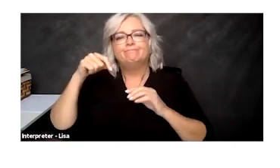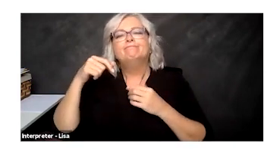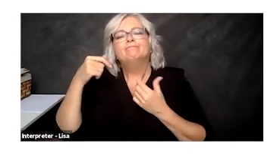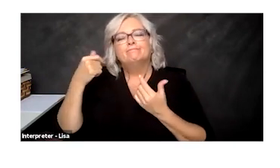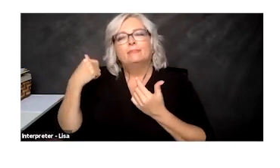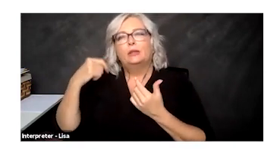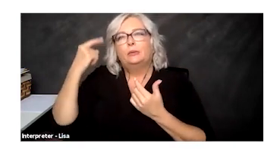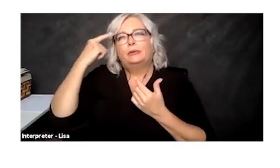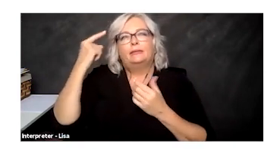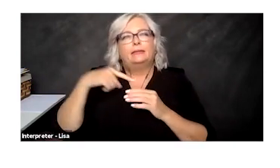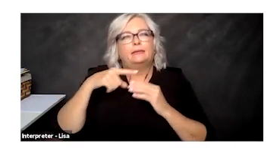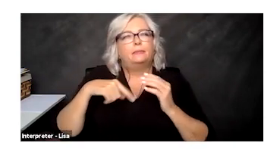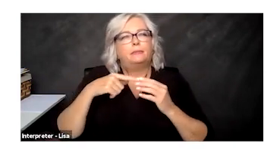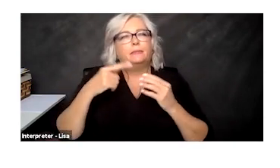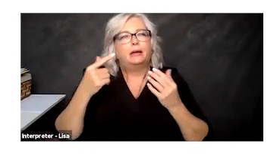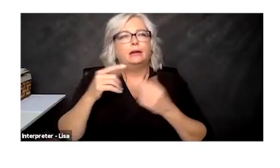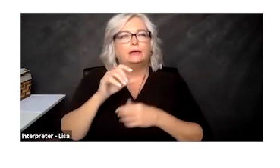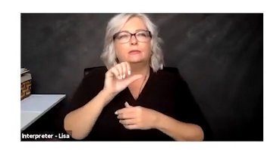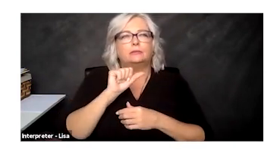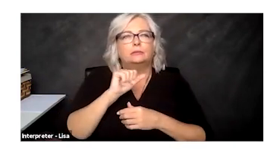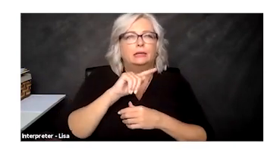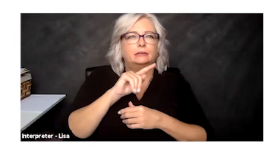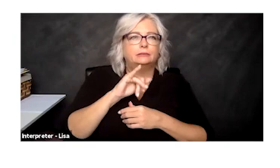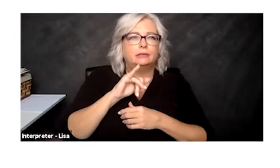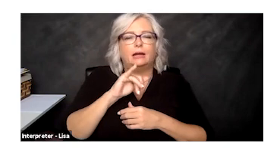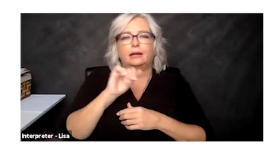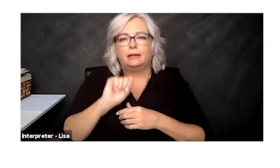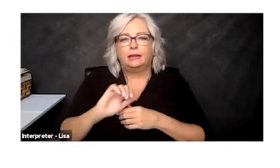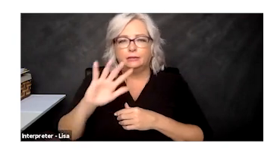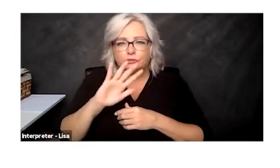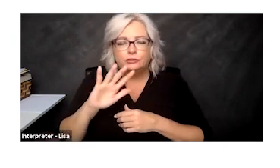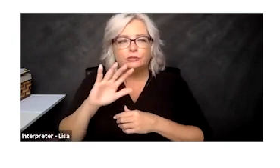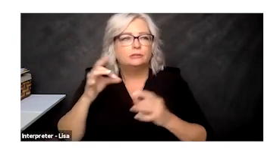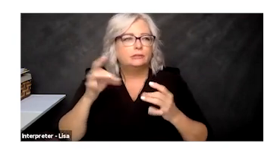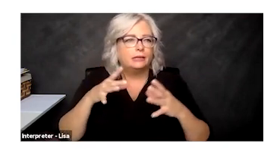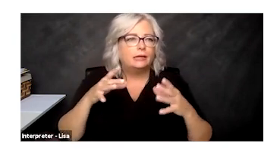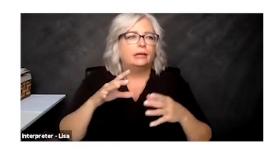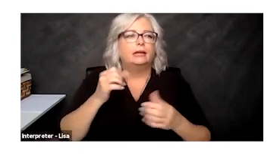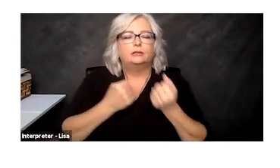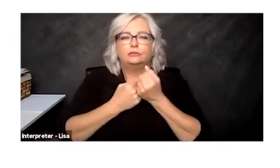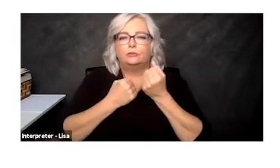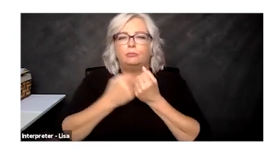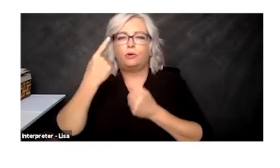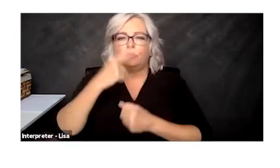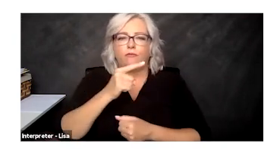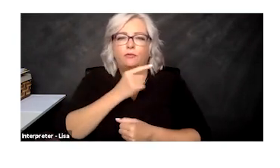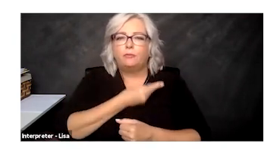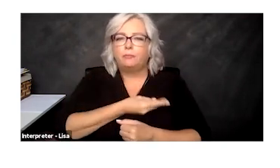think about things like anti-Asian hate. We think about support for Palestine. We think about